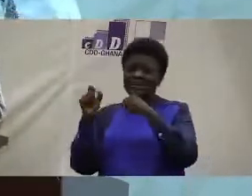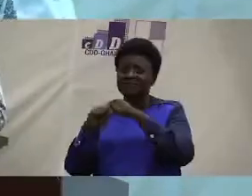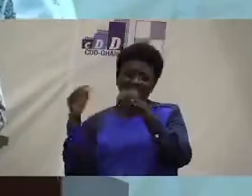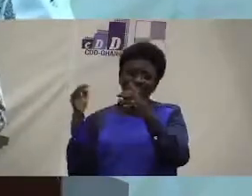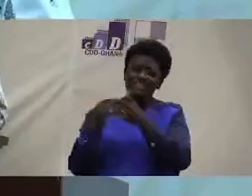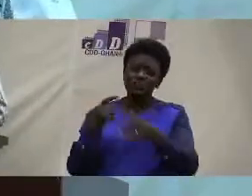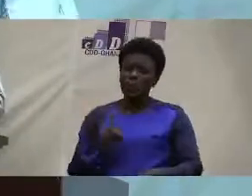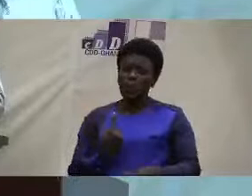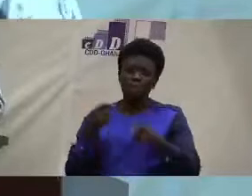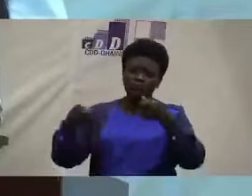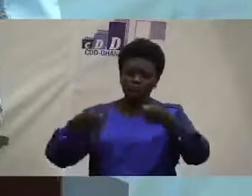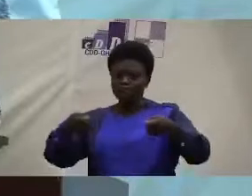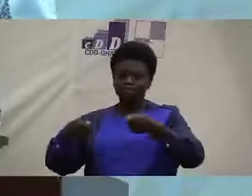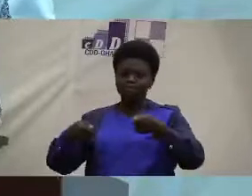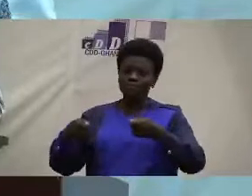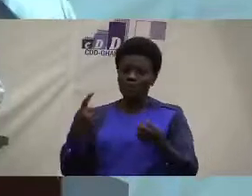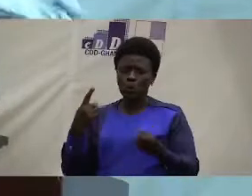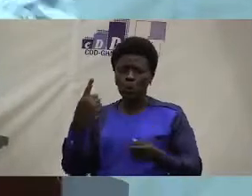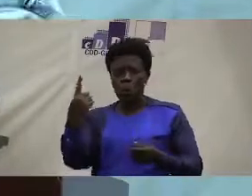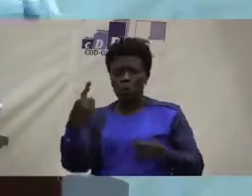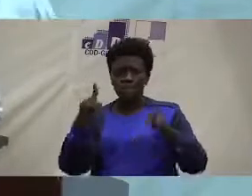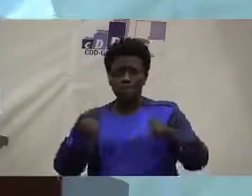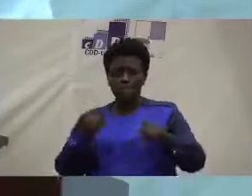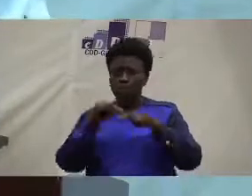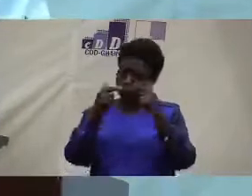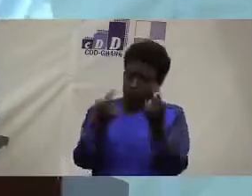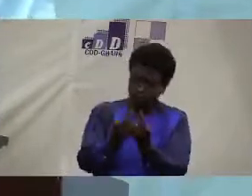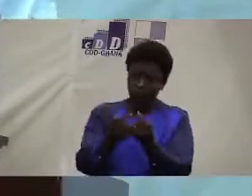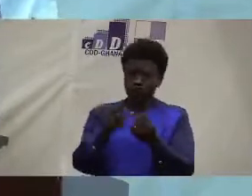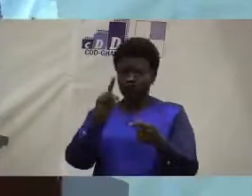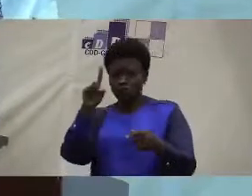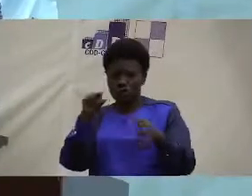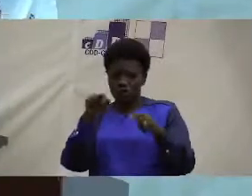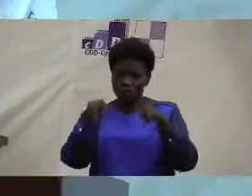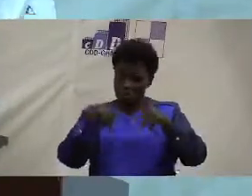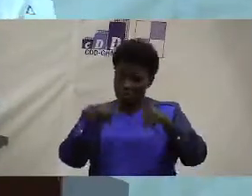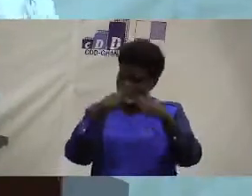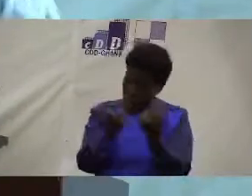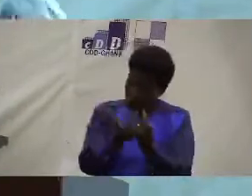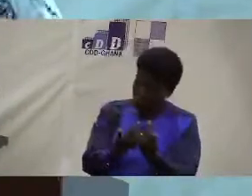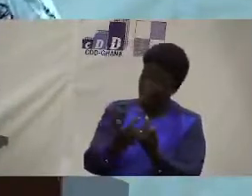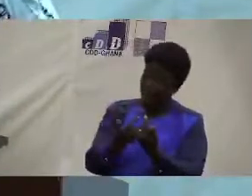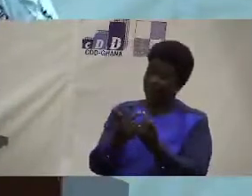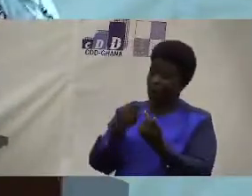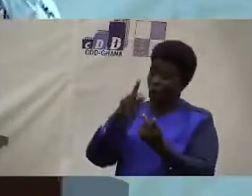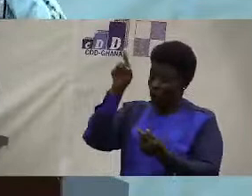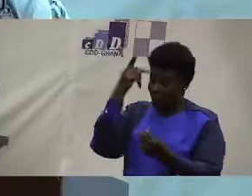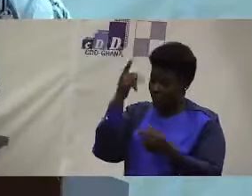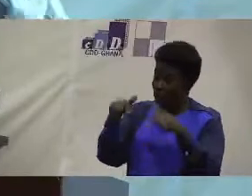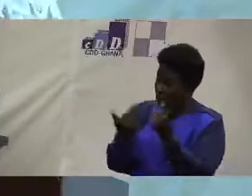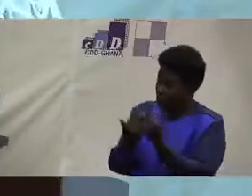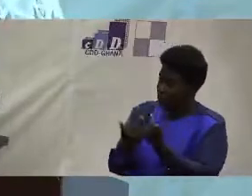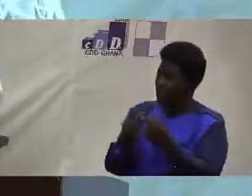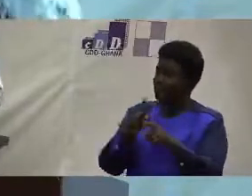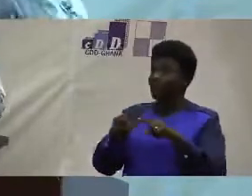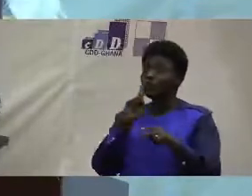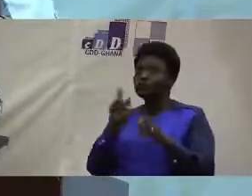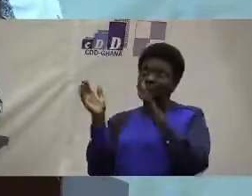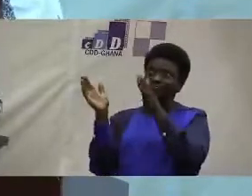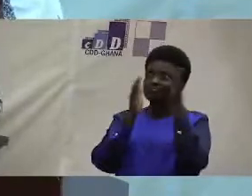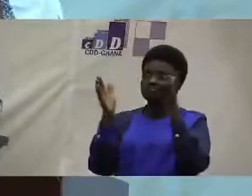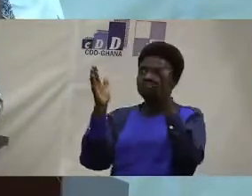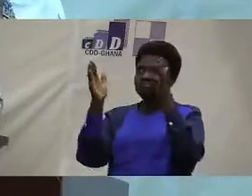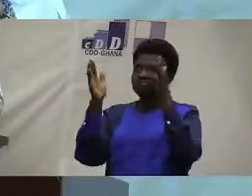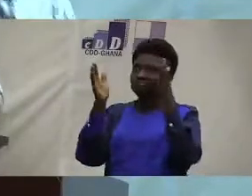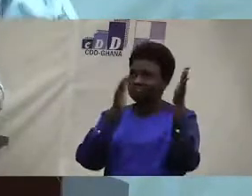dictatorships, tyranny, one party, military dictatorships, and so on. Our attention was focused